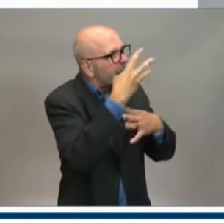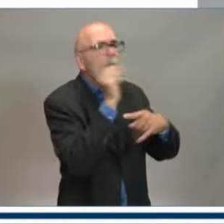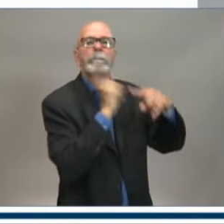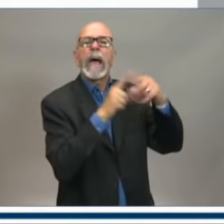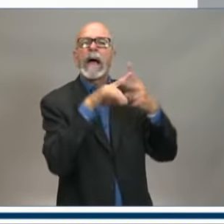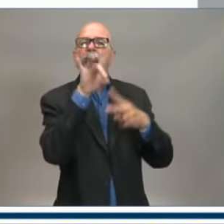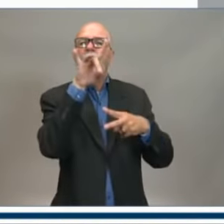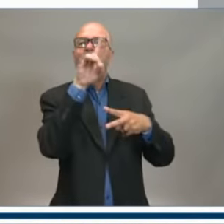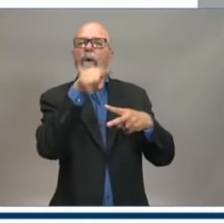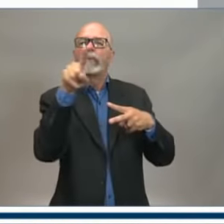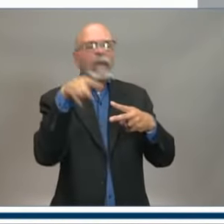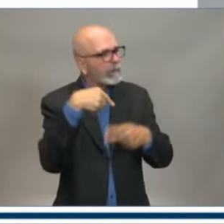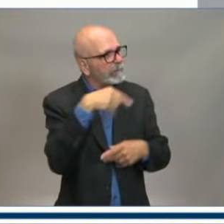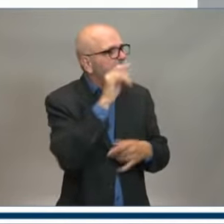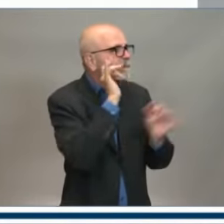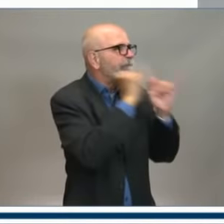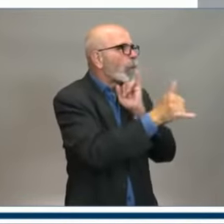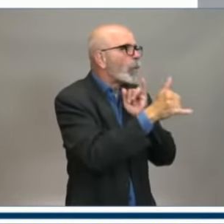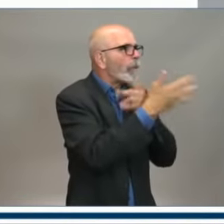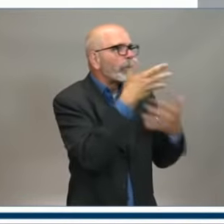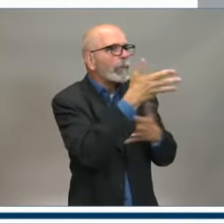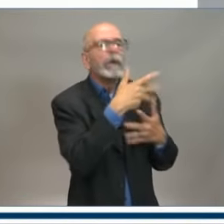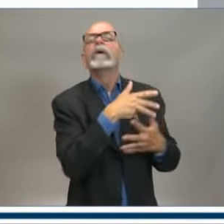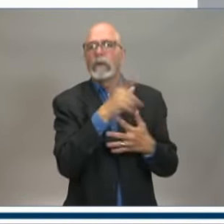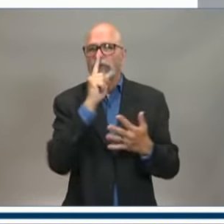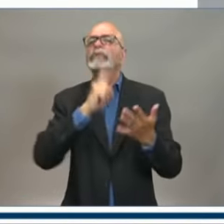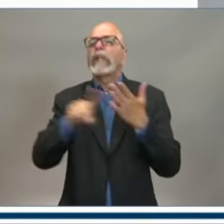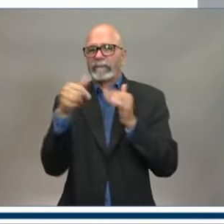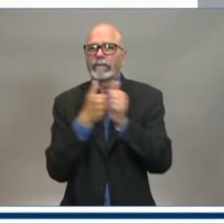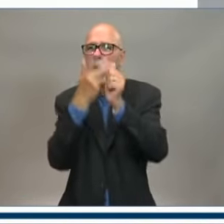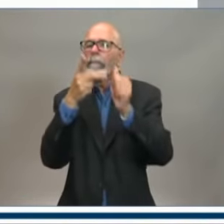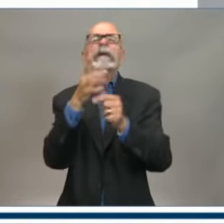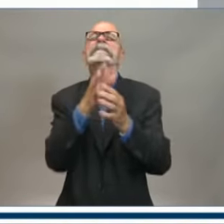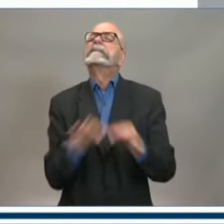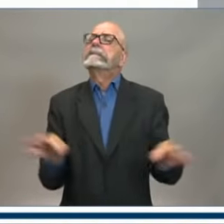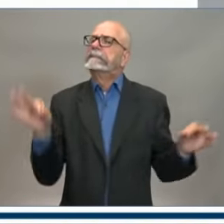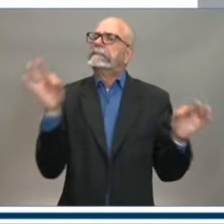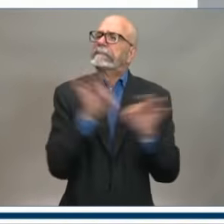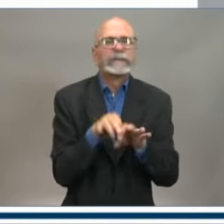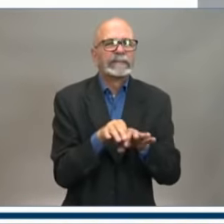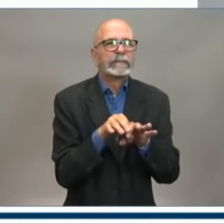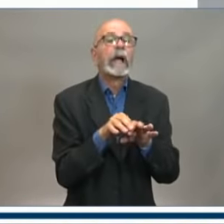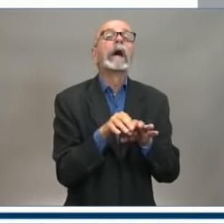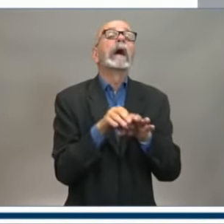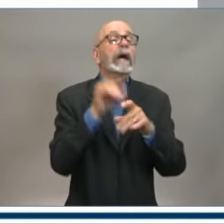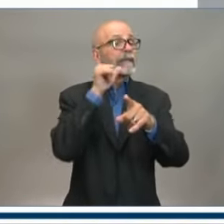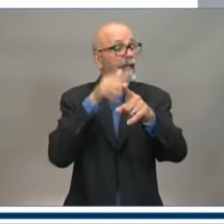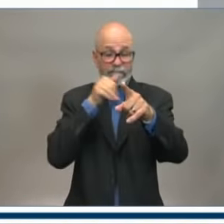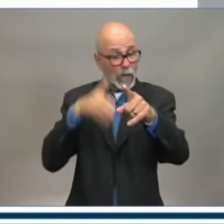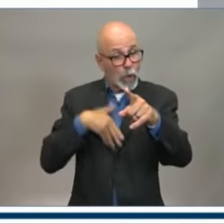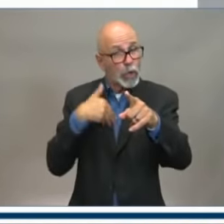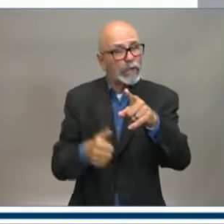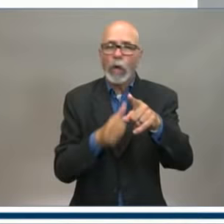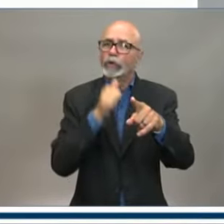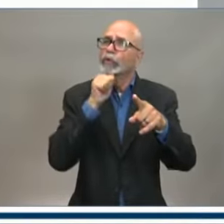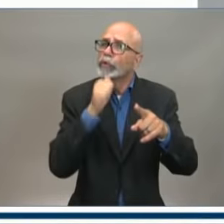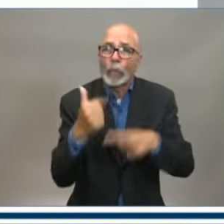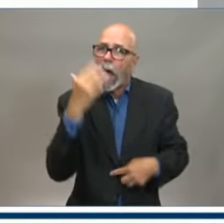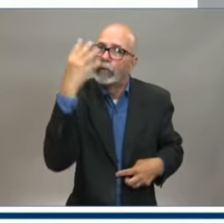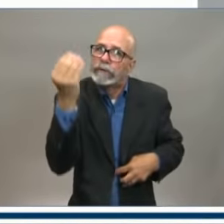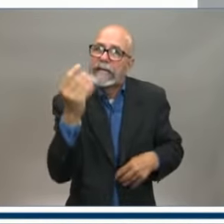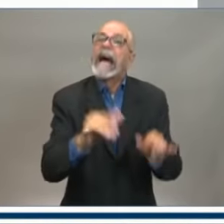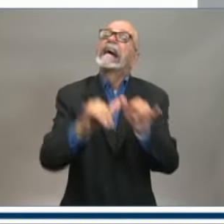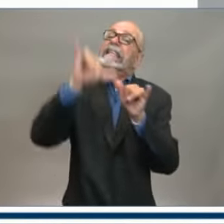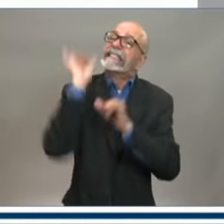potentially expose others to COVID-19. A last reminder, again, is about because of some of these rules and the